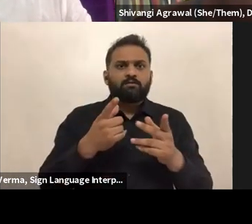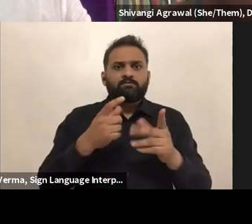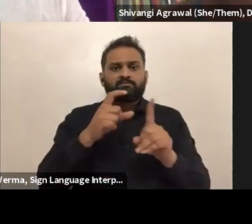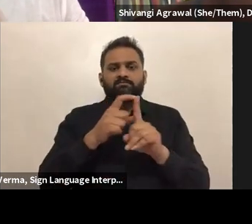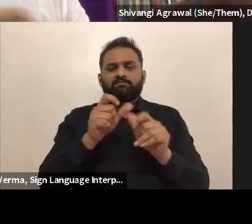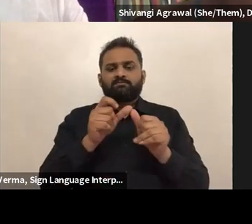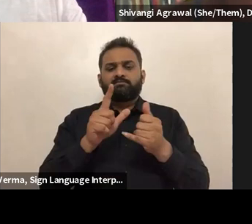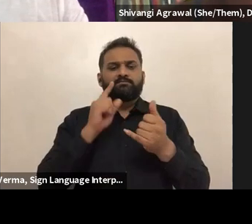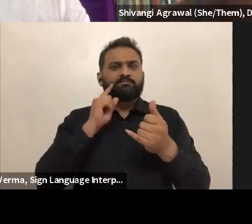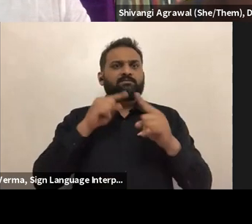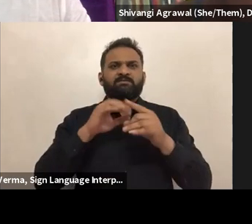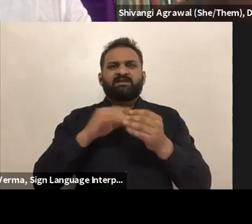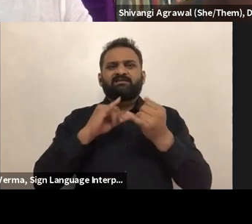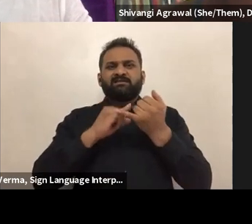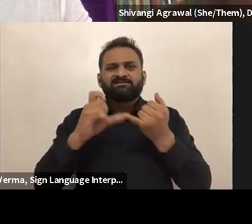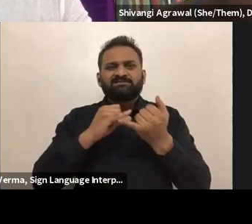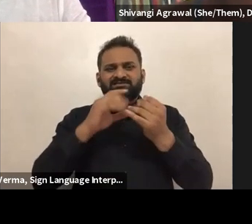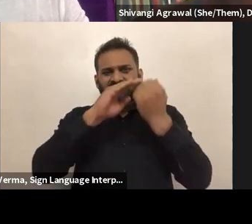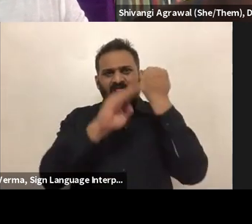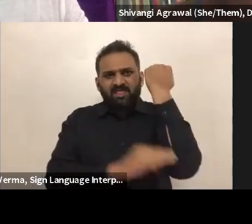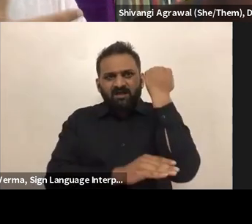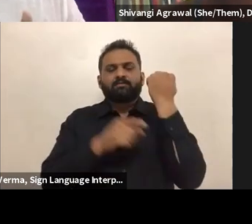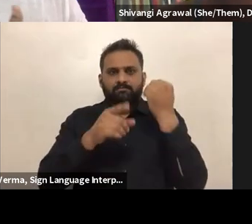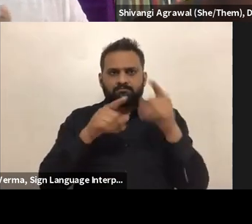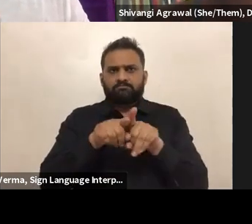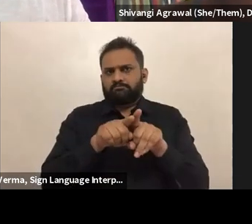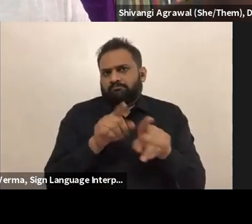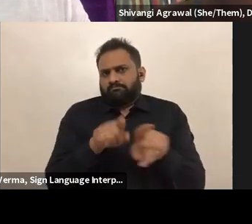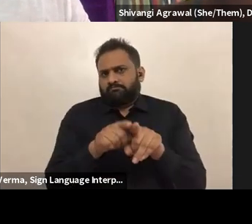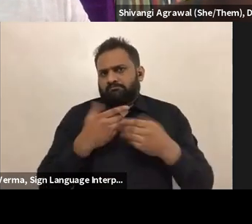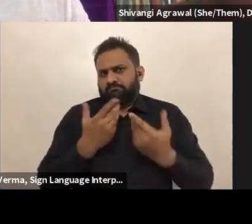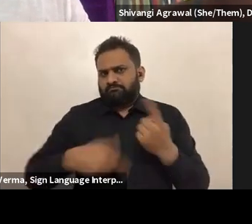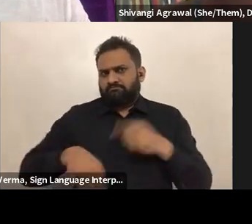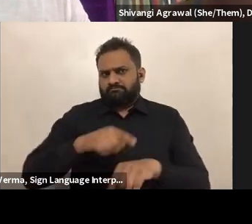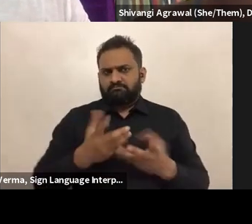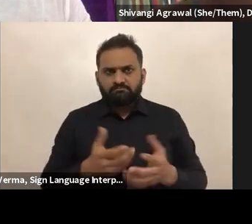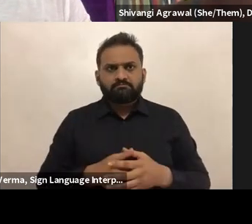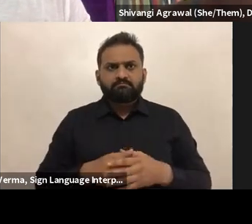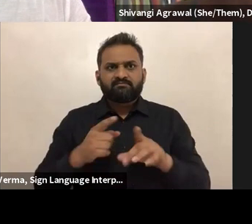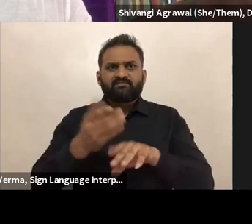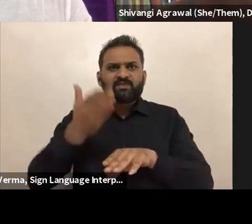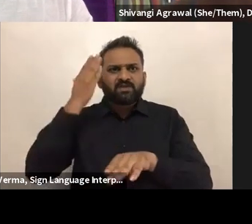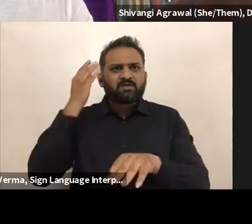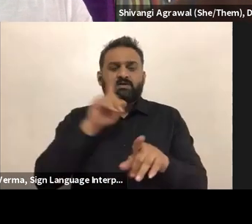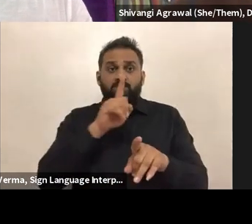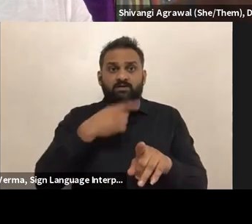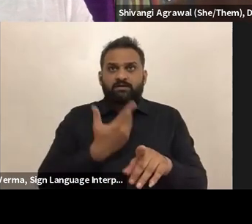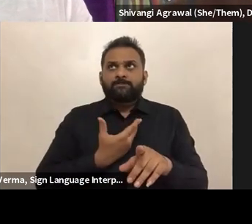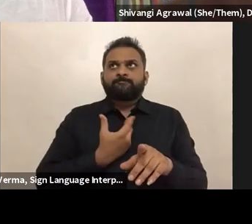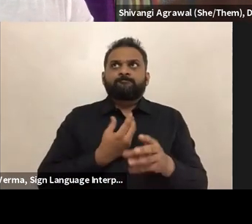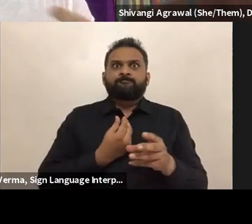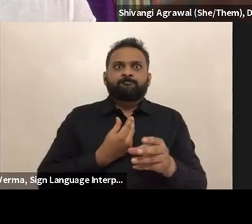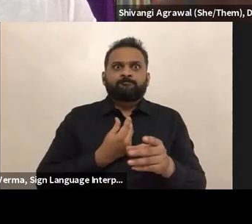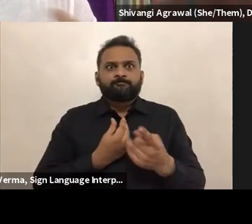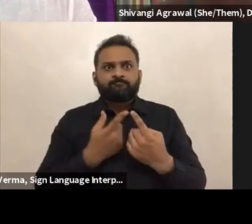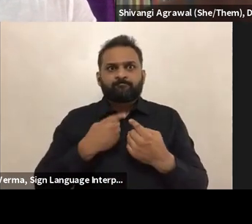came out as Dalit much later on, as I mentioned. I came out as a gay person much earlier because I was more afraid of the stigma, or deep down, I